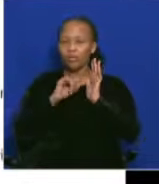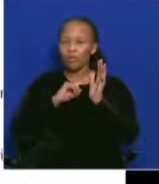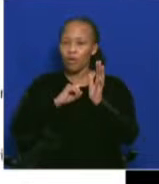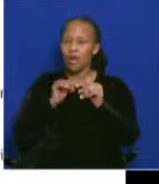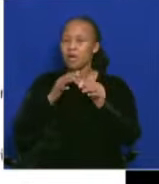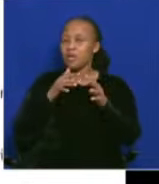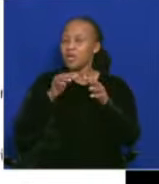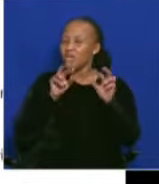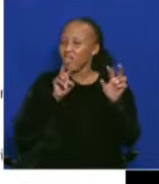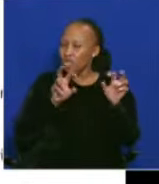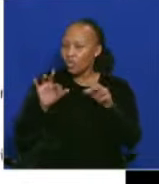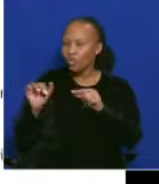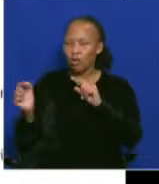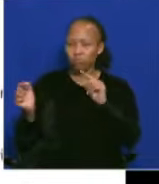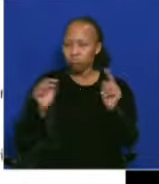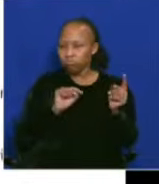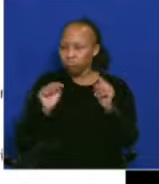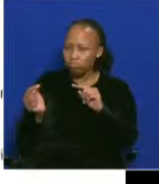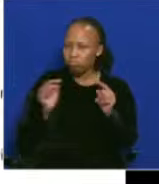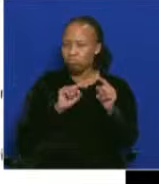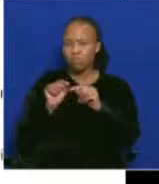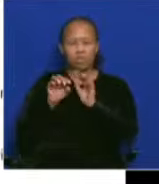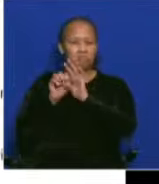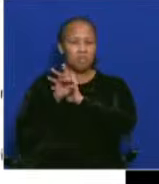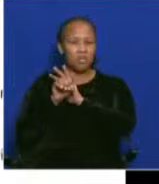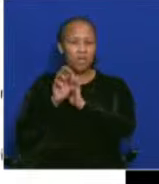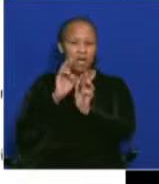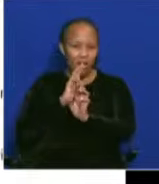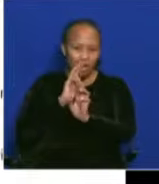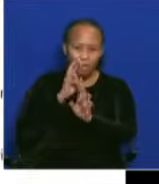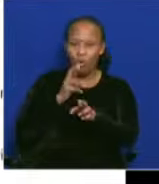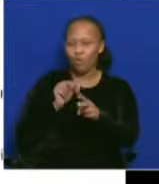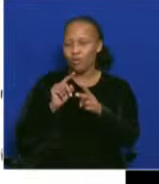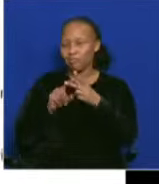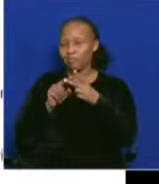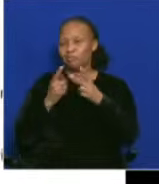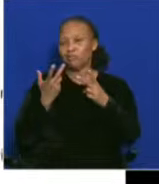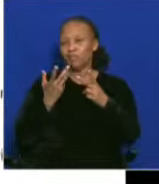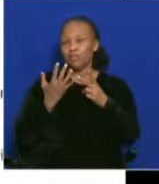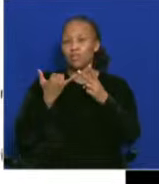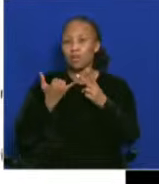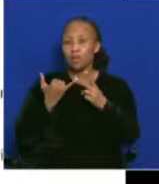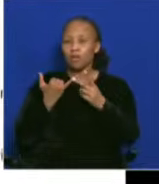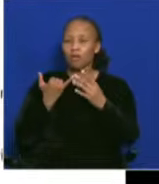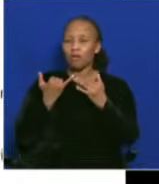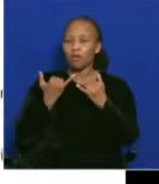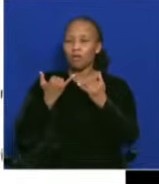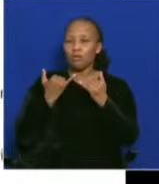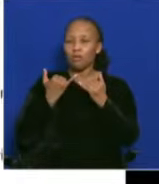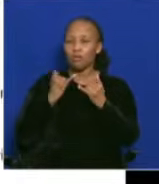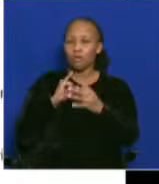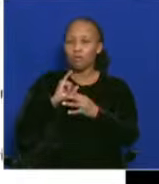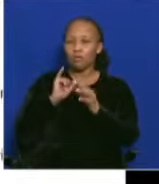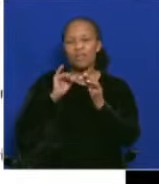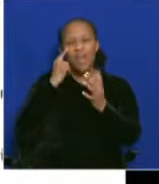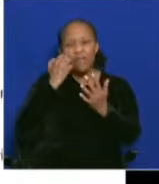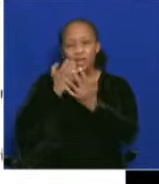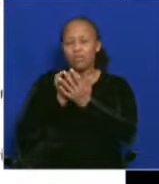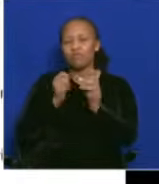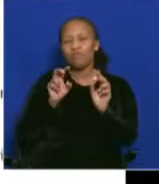reports, and industry commentary with evidence of present-day criminality. Those concepts should be carefully